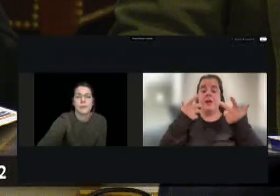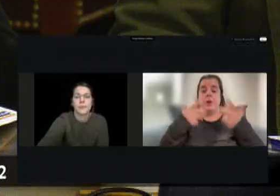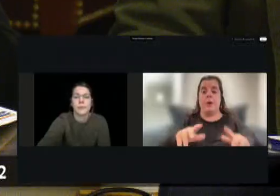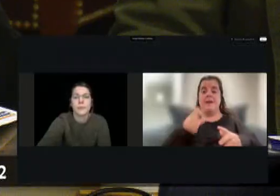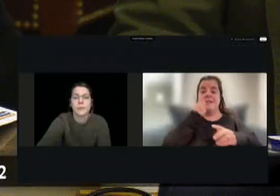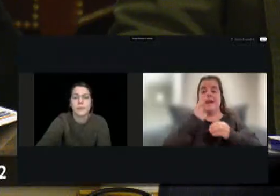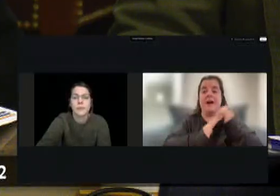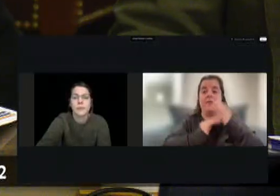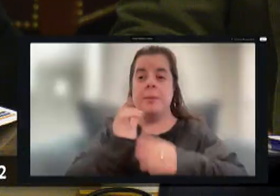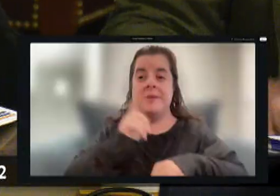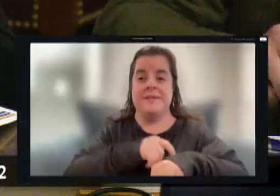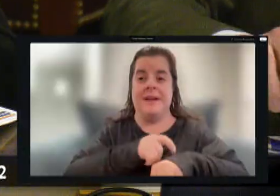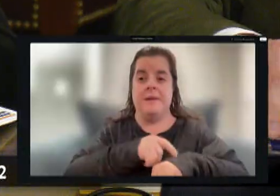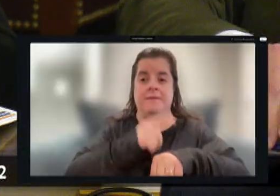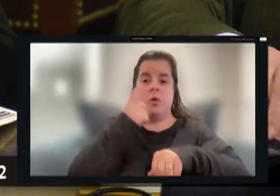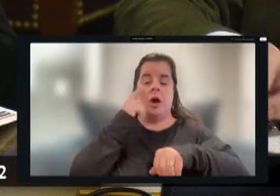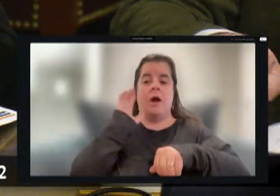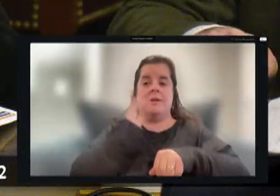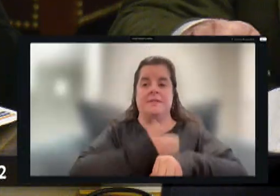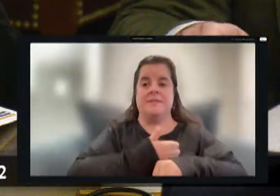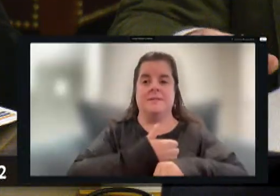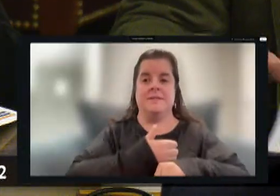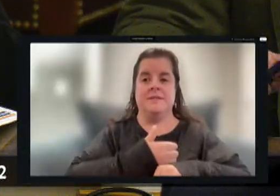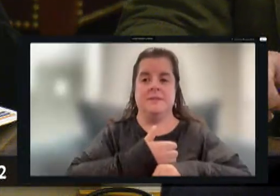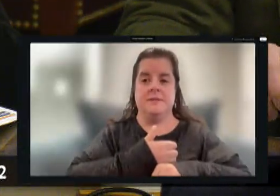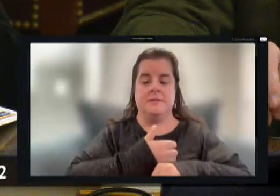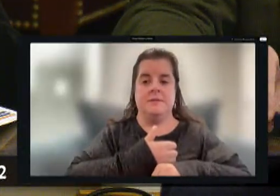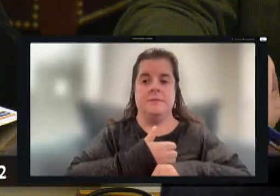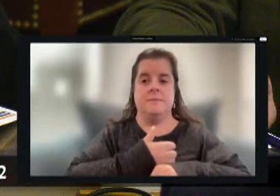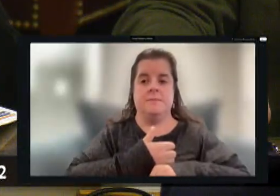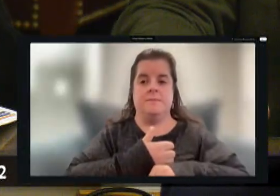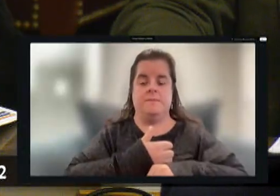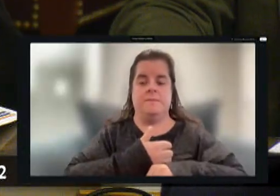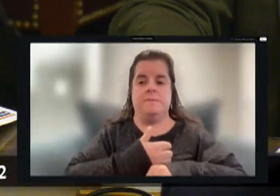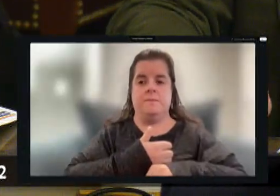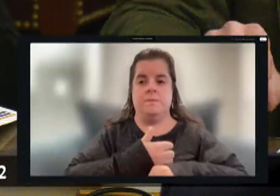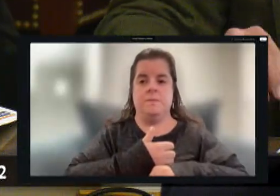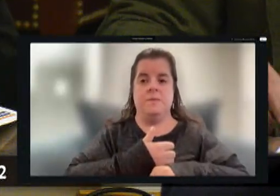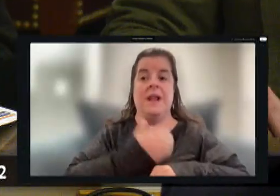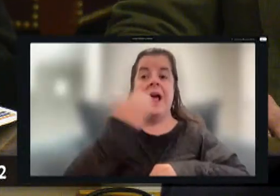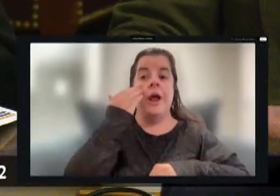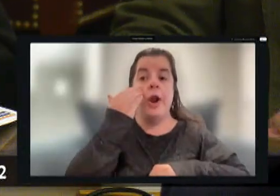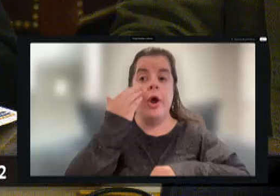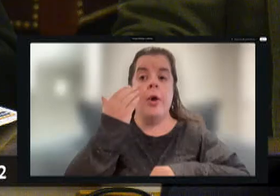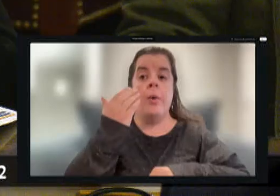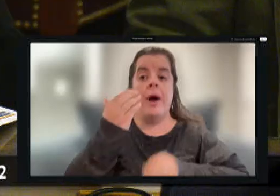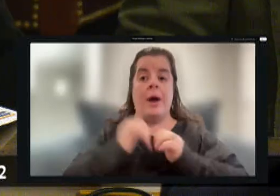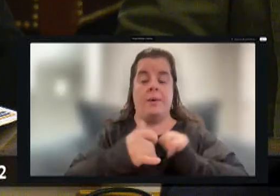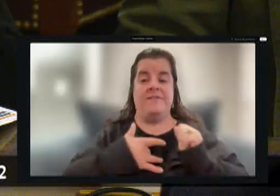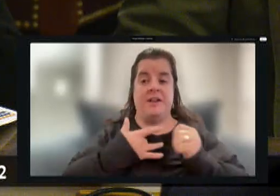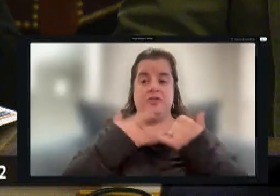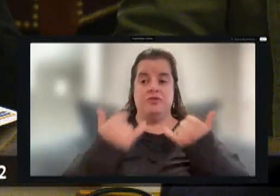time, for all of us, and so I know. I just know how it feels right now, and